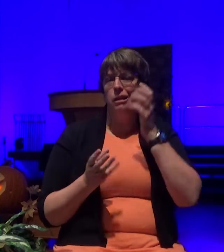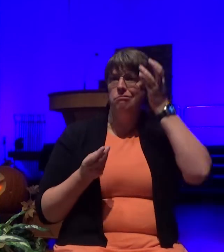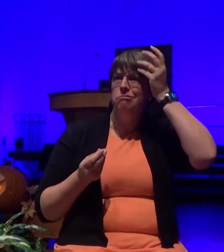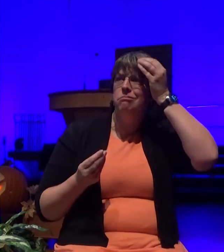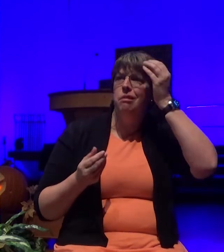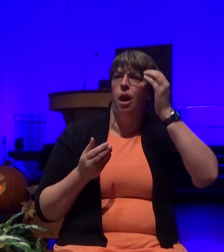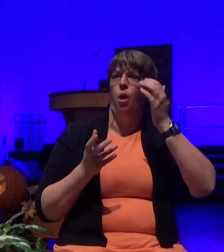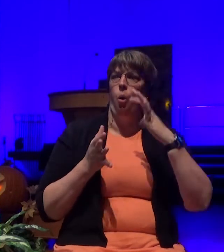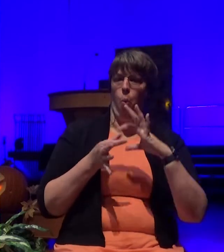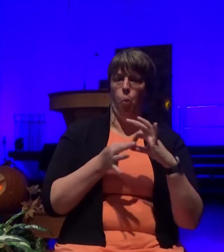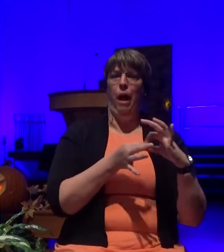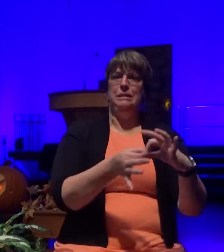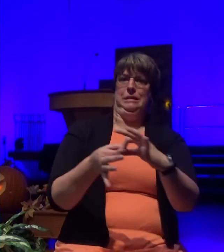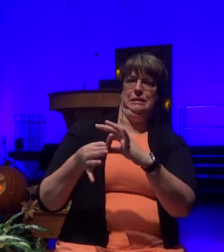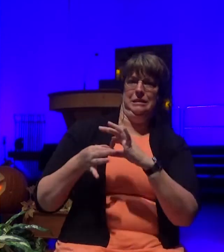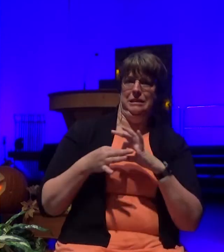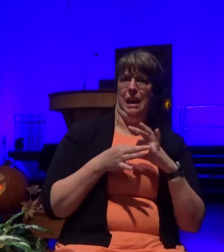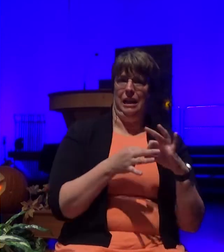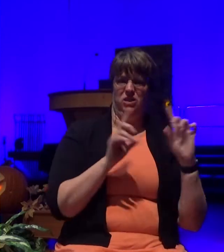oneness for quite a while. So that's